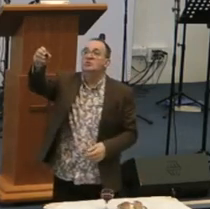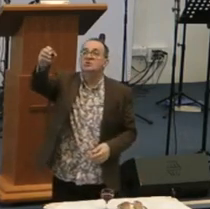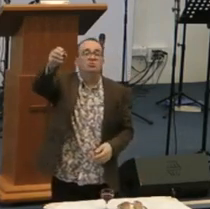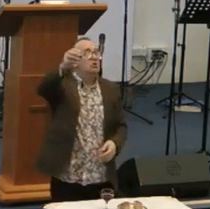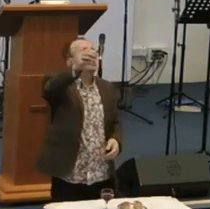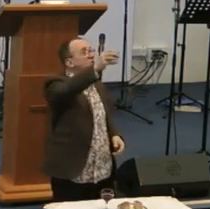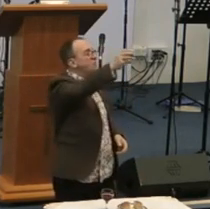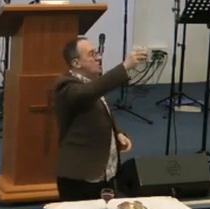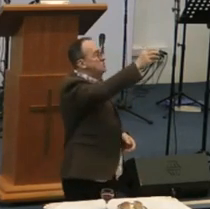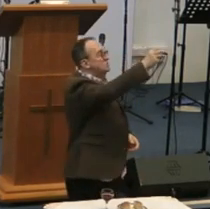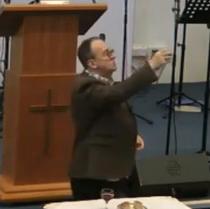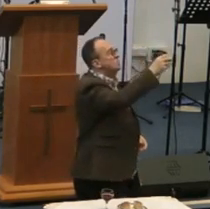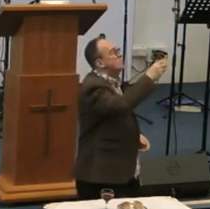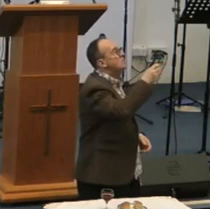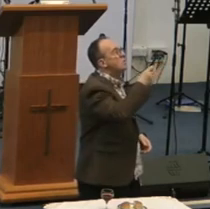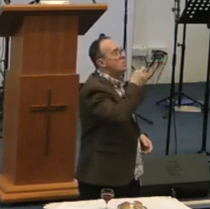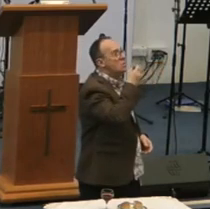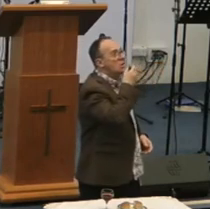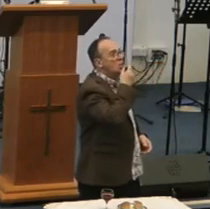the blood of our Lord Jesus Christ shed for us.